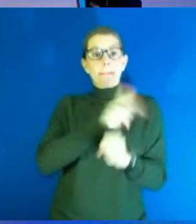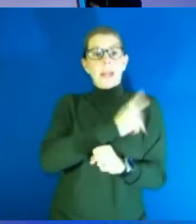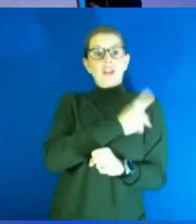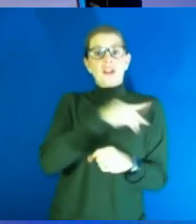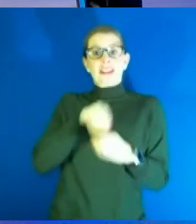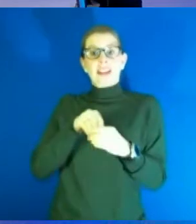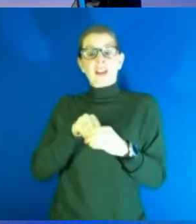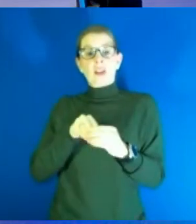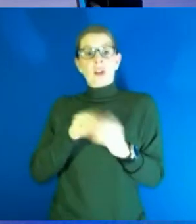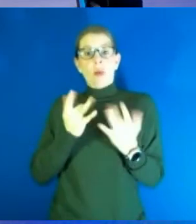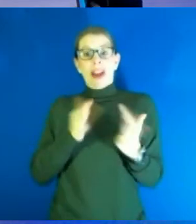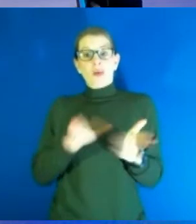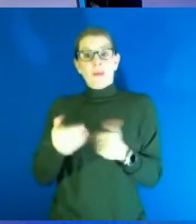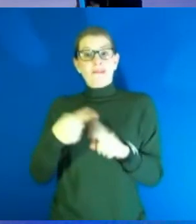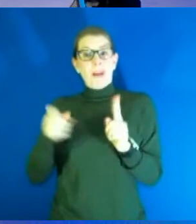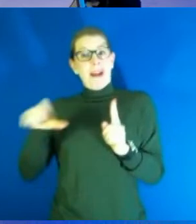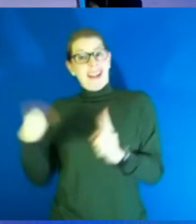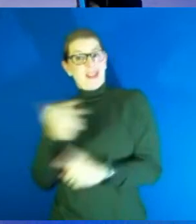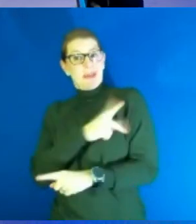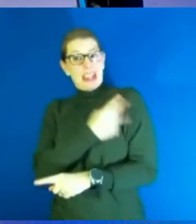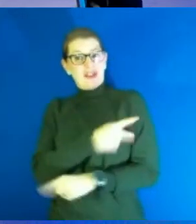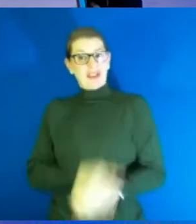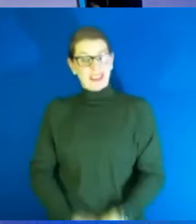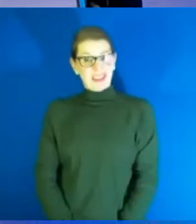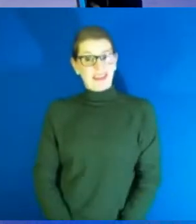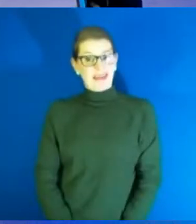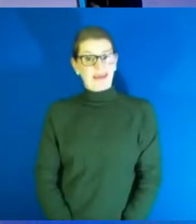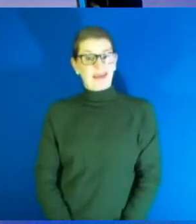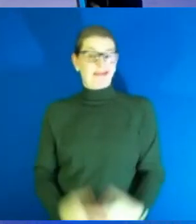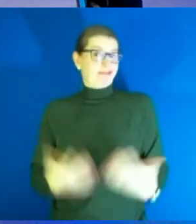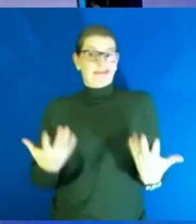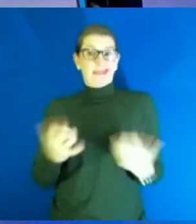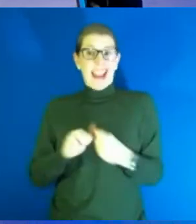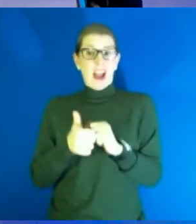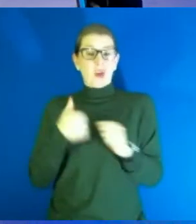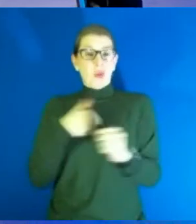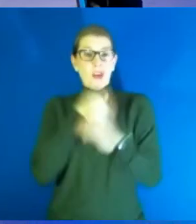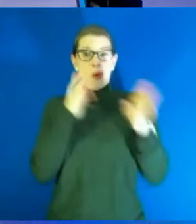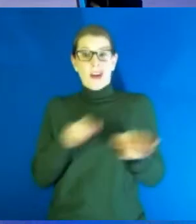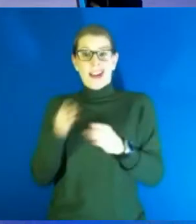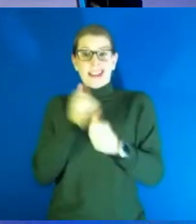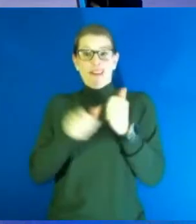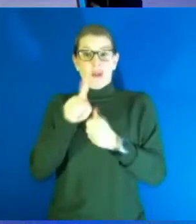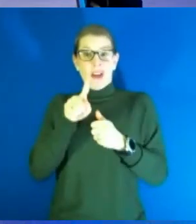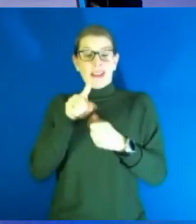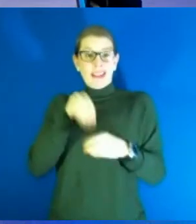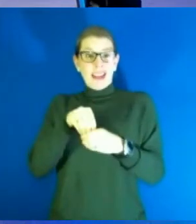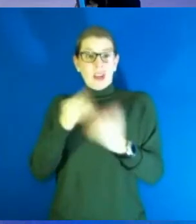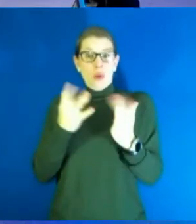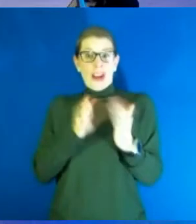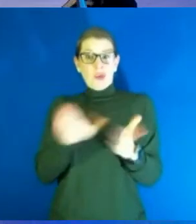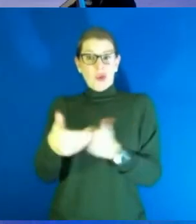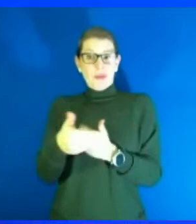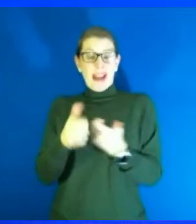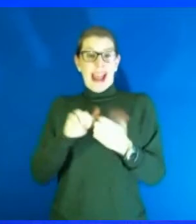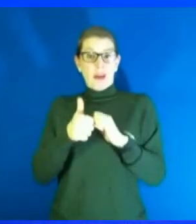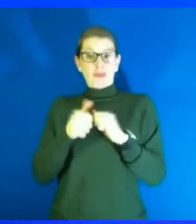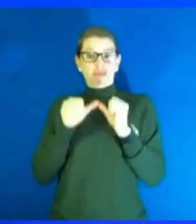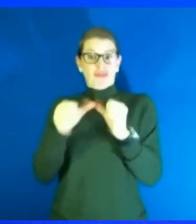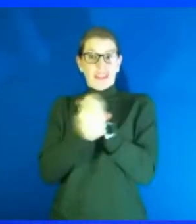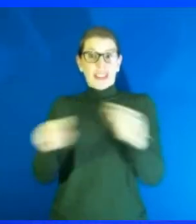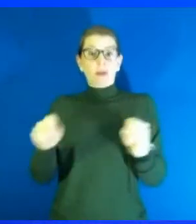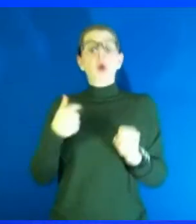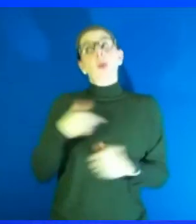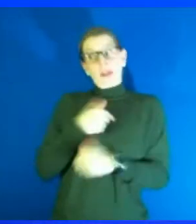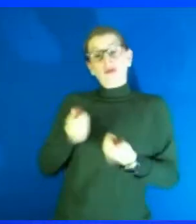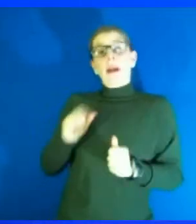What does that look like in a time of COVID? How do we organize everyone and keep everyone safe? We try our absolute best to do that. We make